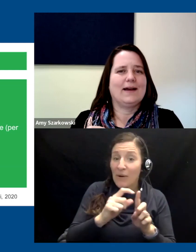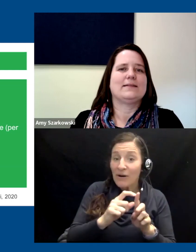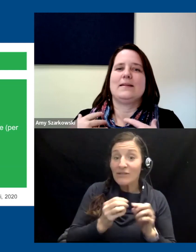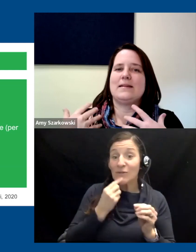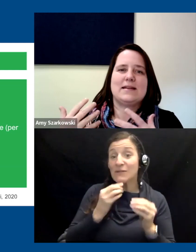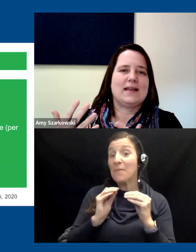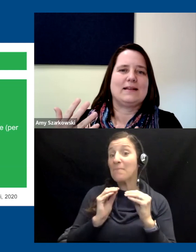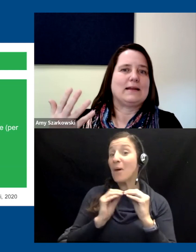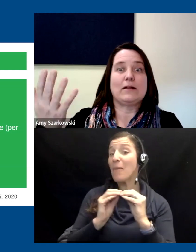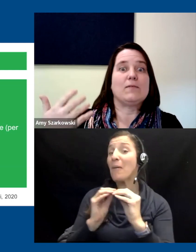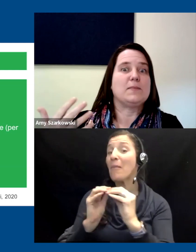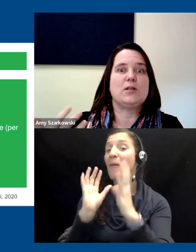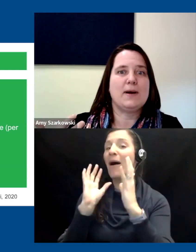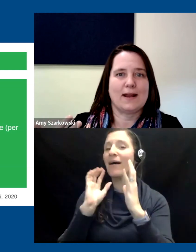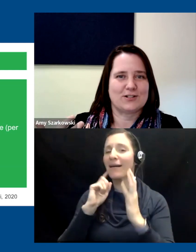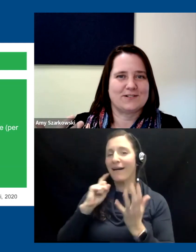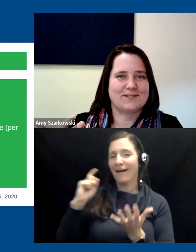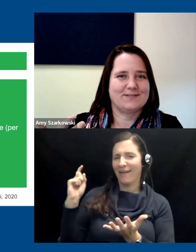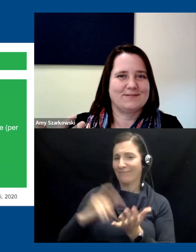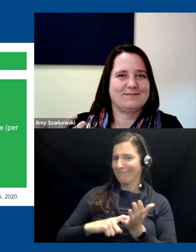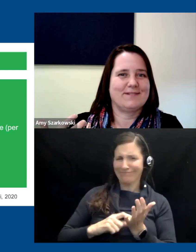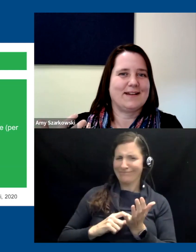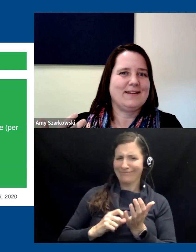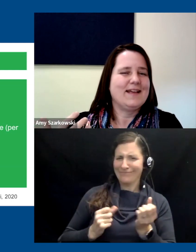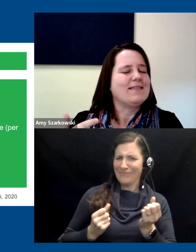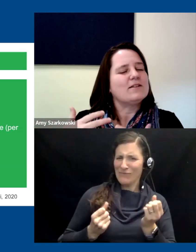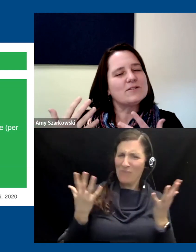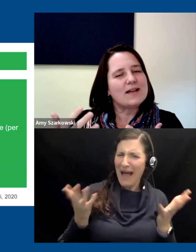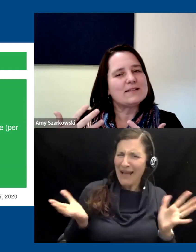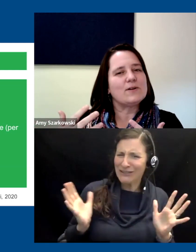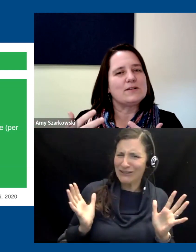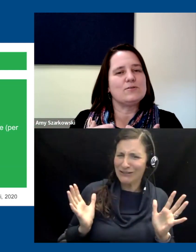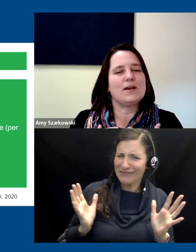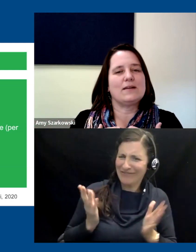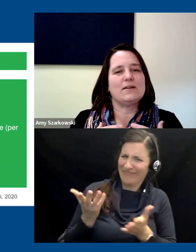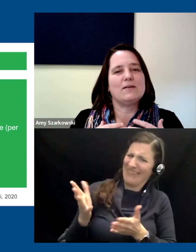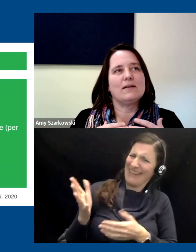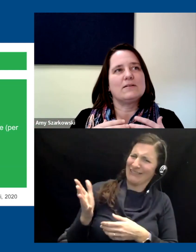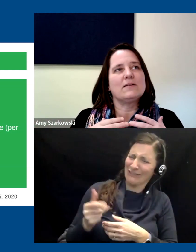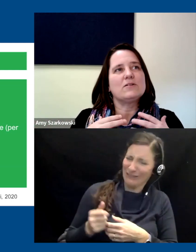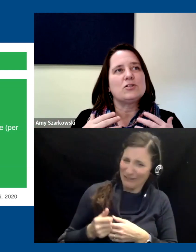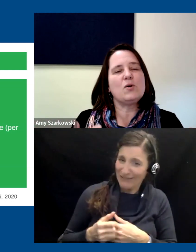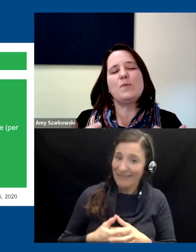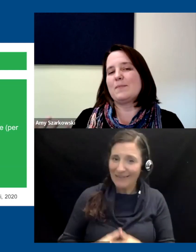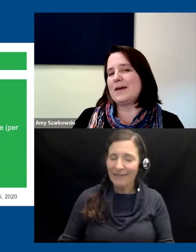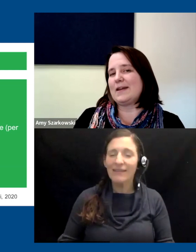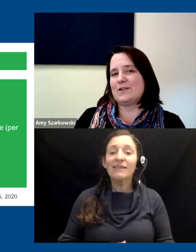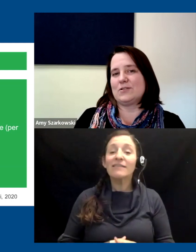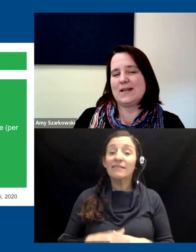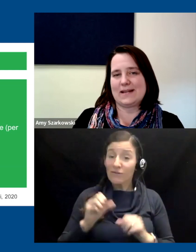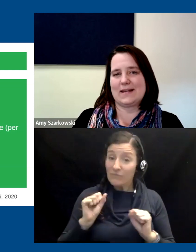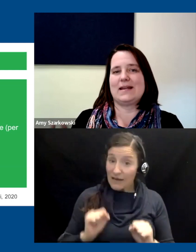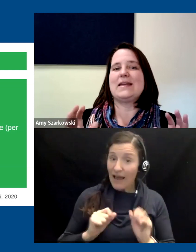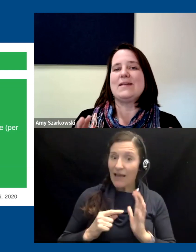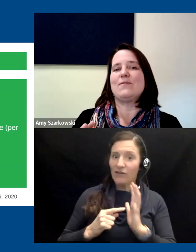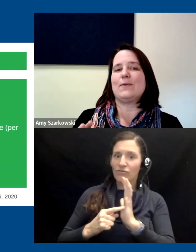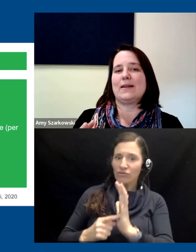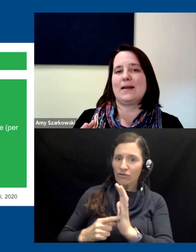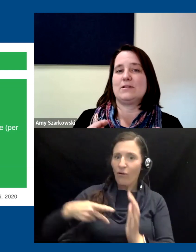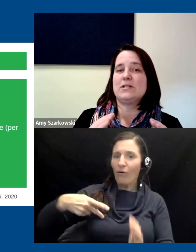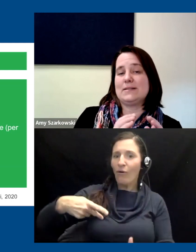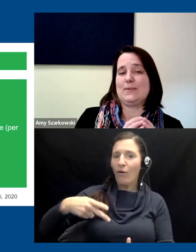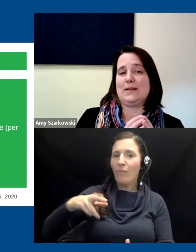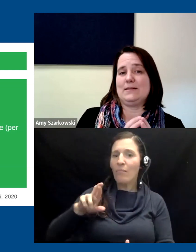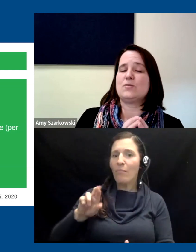more, indicating like you're giving me too much, right? There's lots of ways you can show pragmatic understanding even